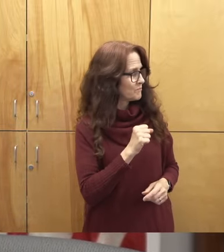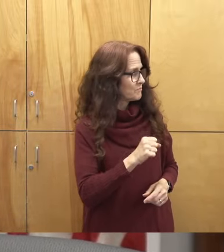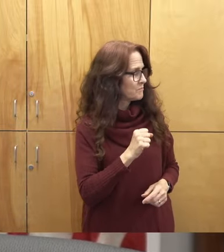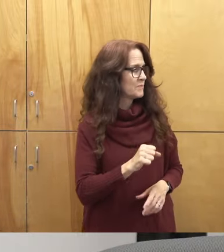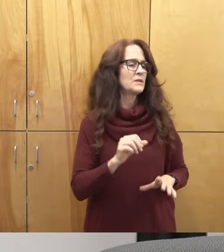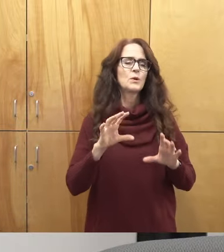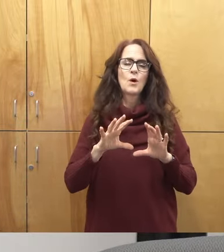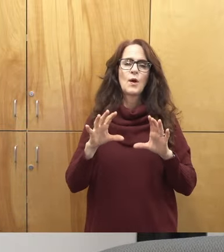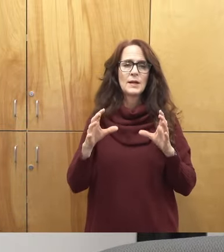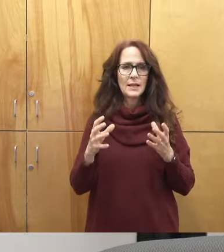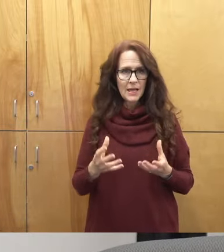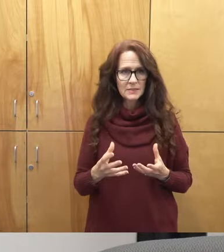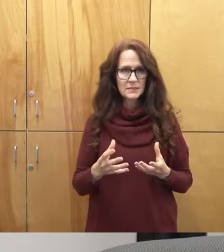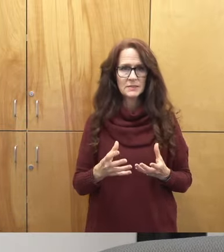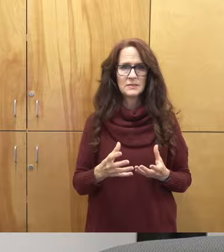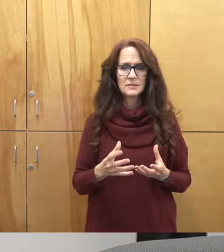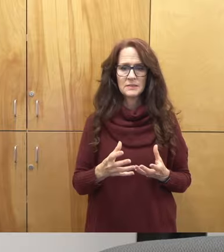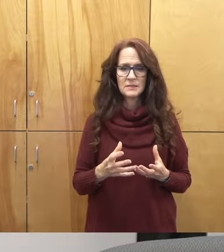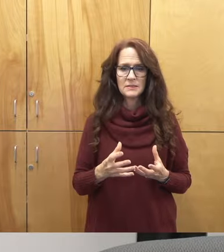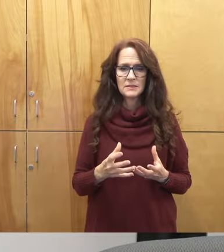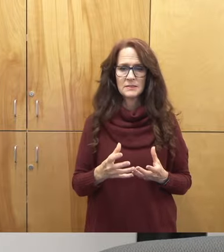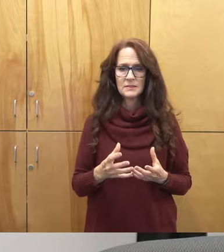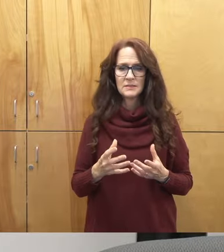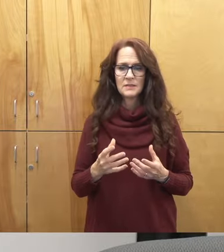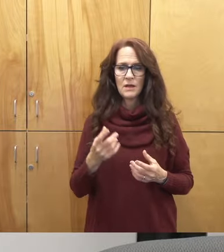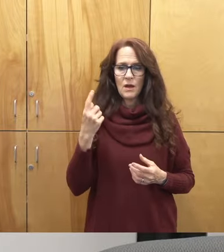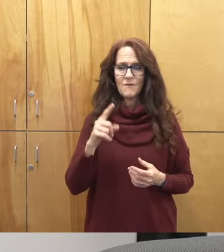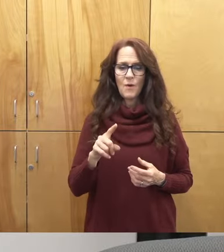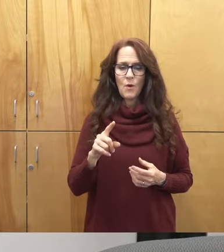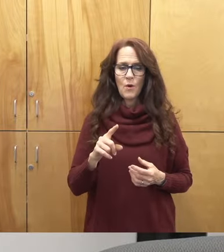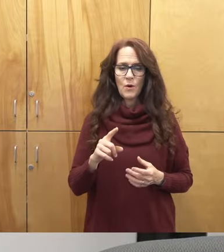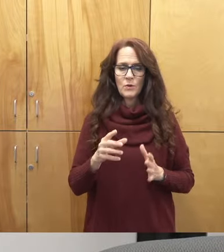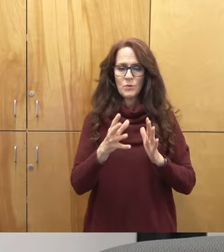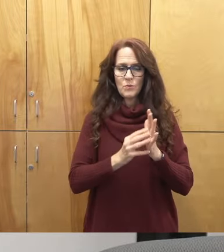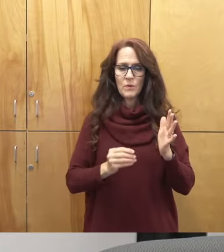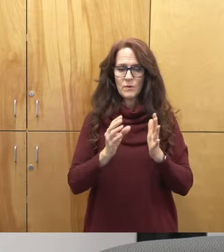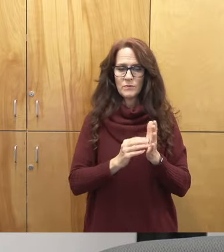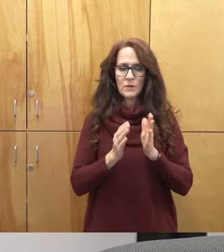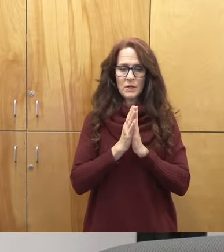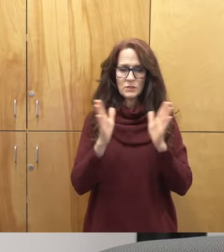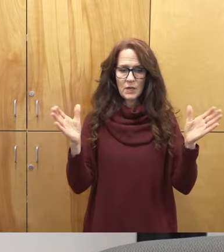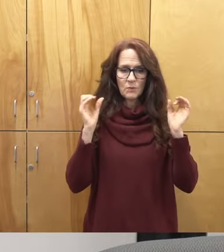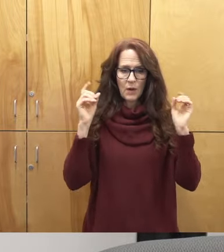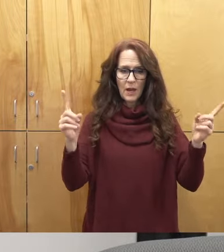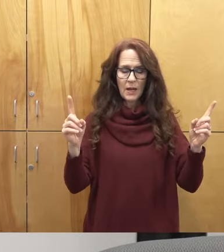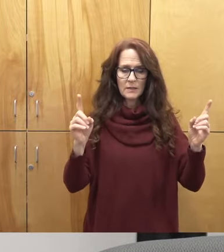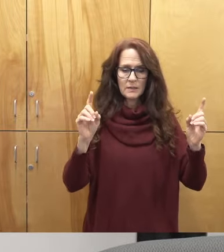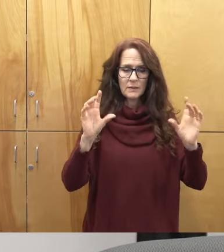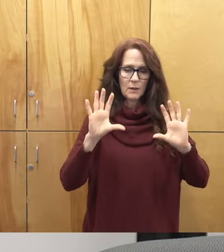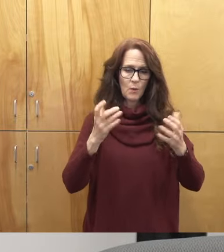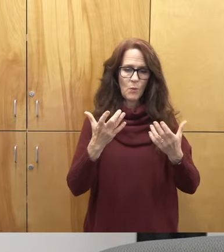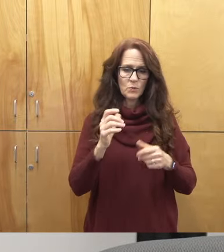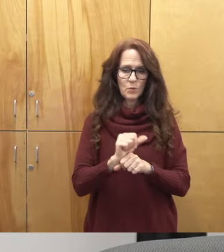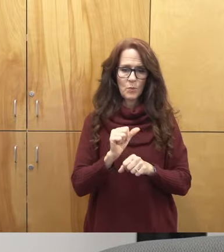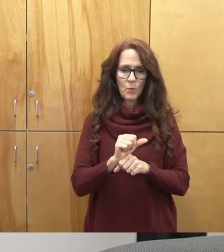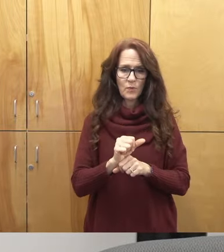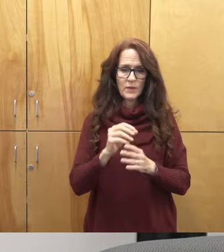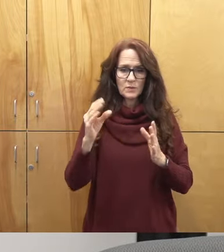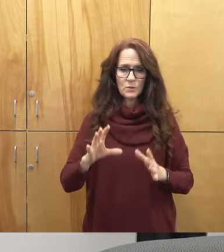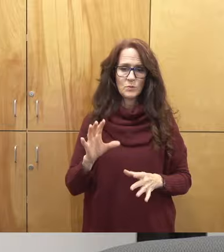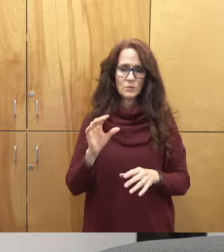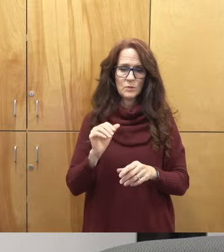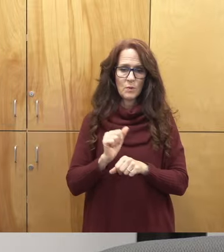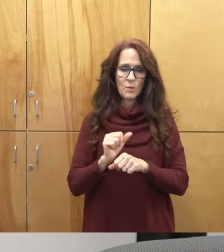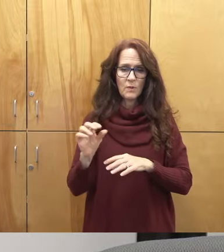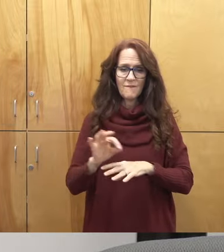courses that are intended to essentially replicate the general education coursework that our students experience within